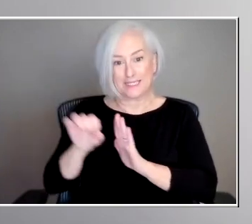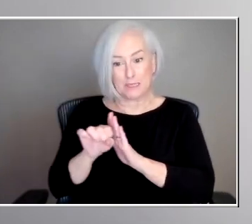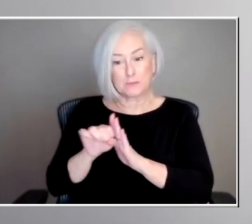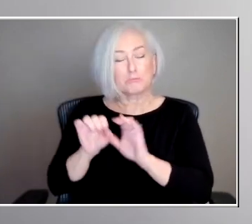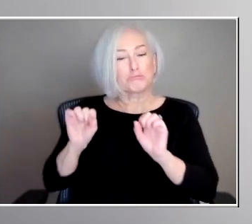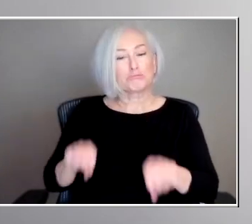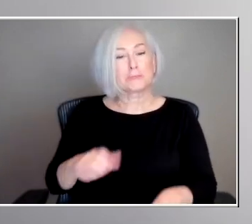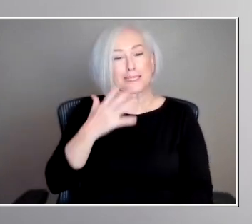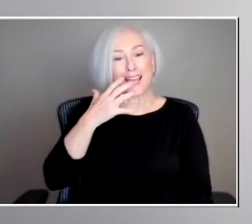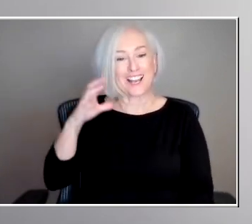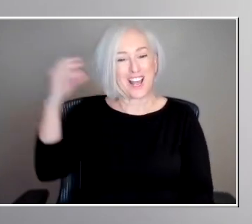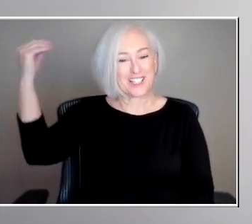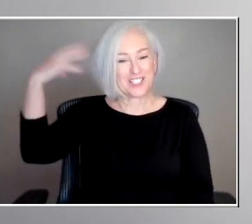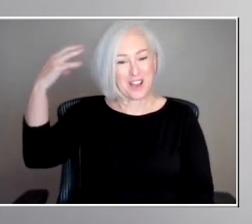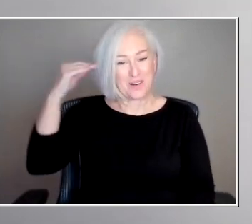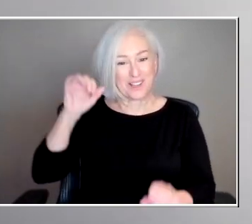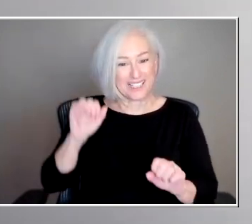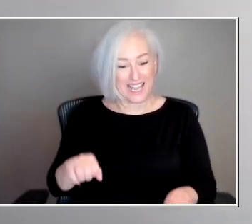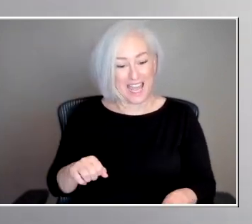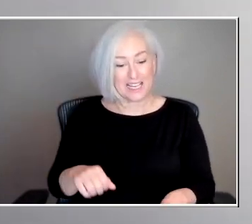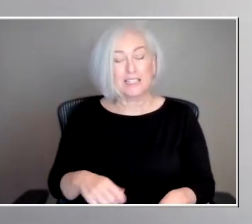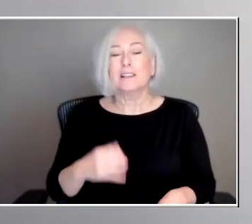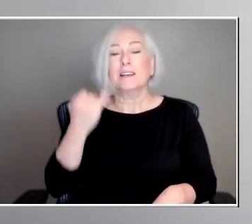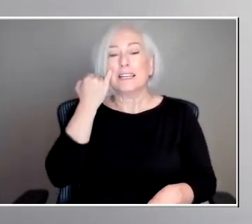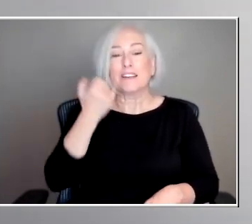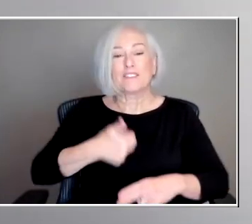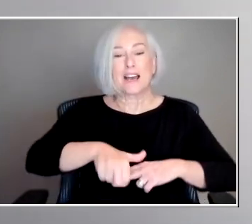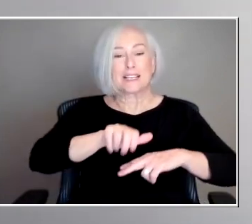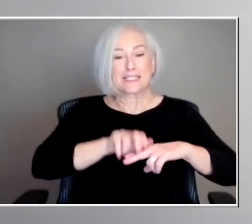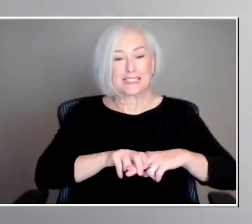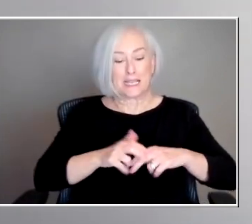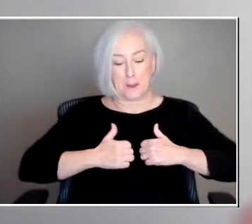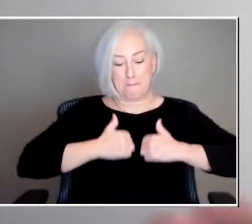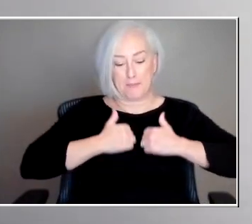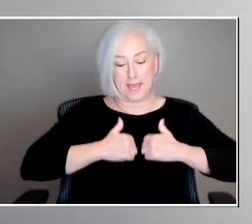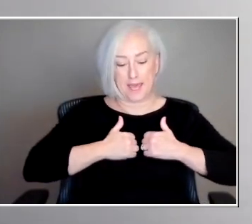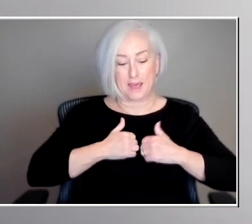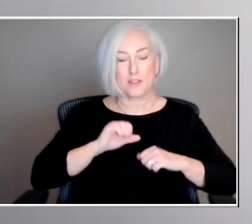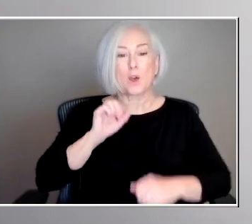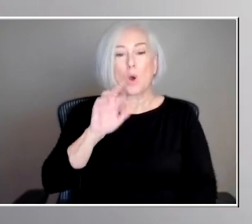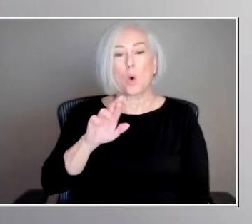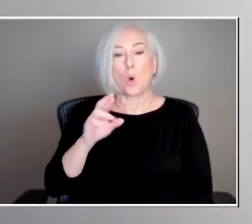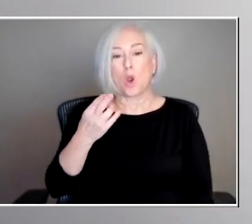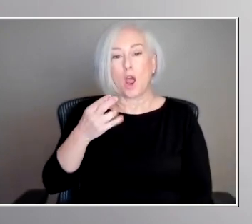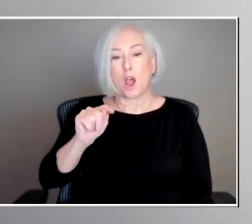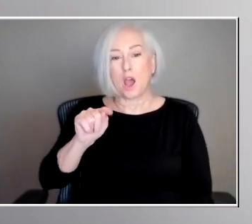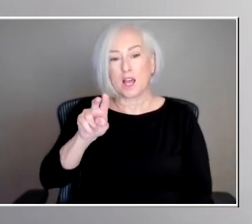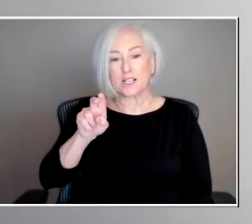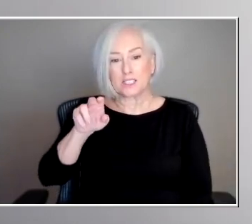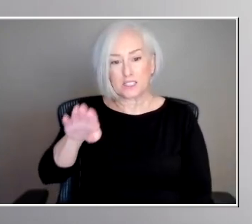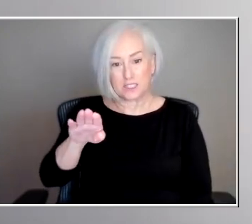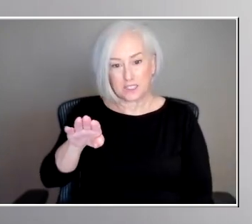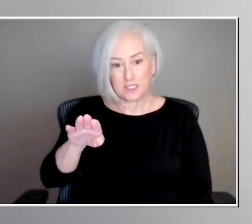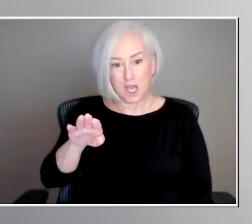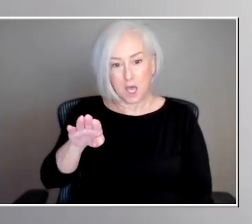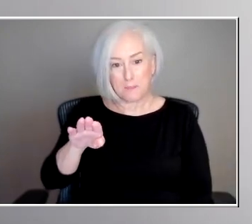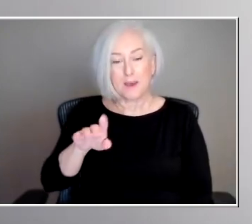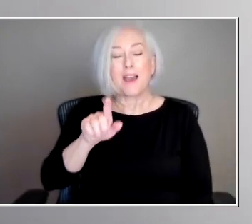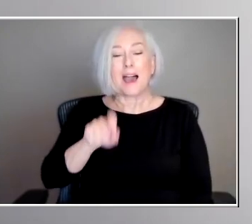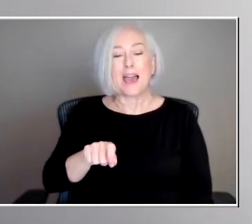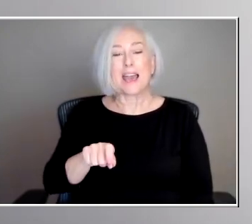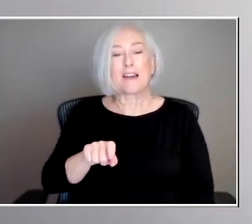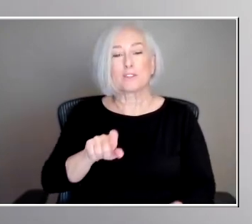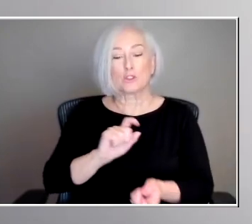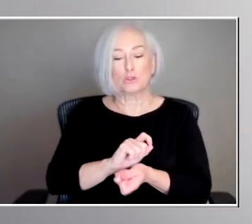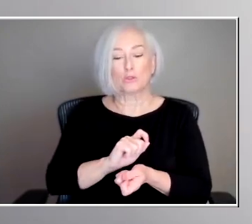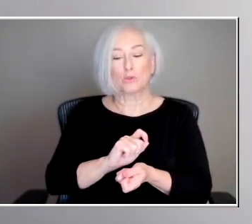to, if I'm taking a bath or in a hot tub, I know I have to get out of those when I'm changing my position. I know I have to do that in a specific way to try to